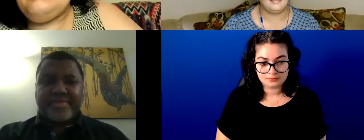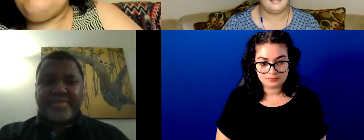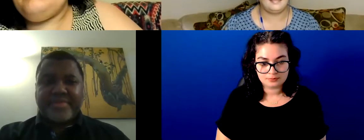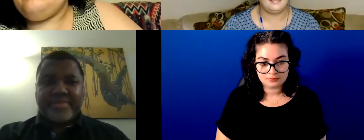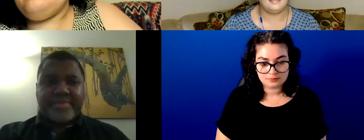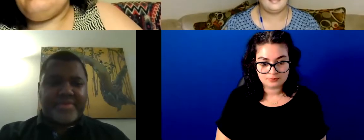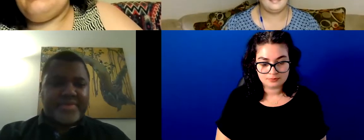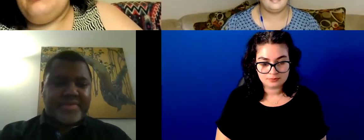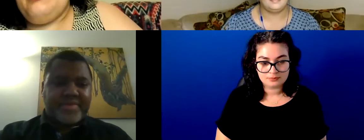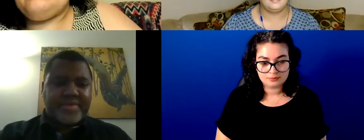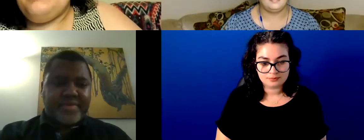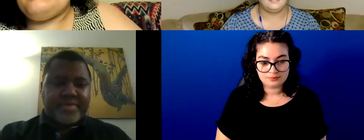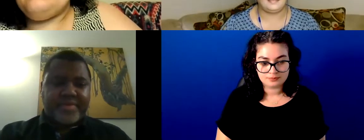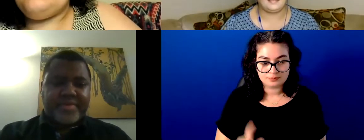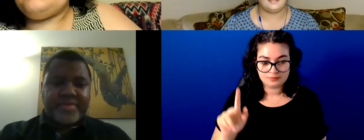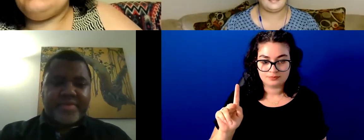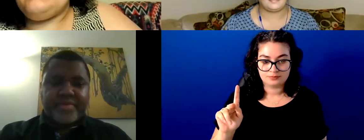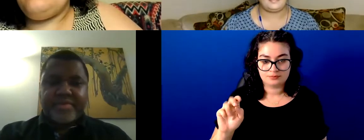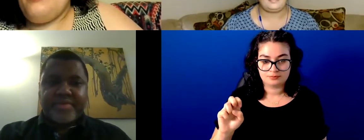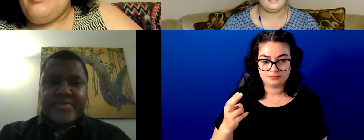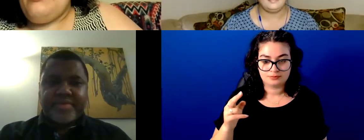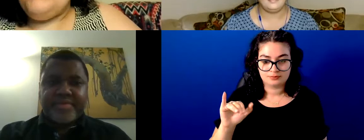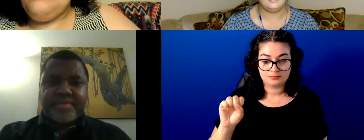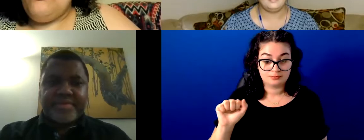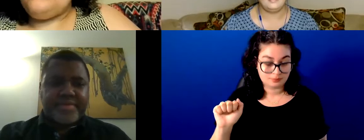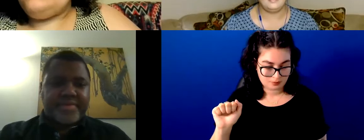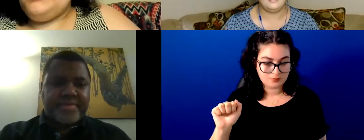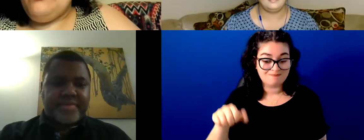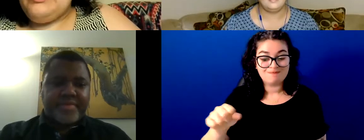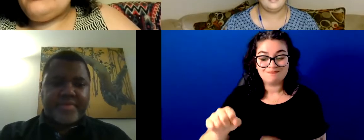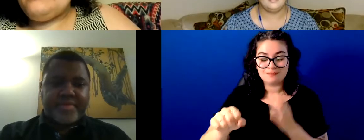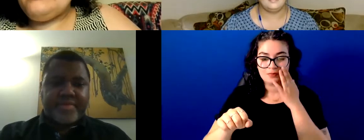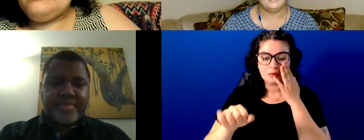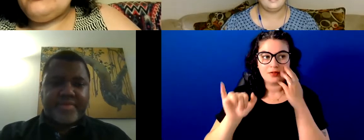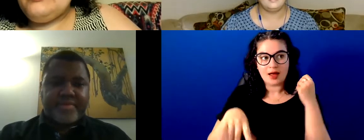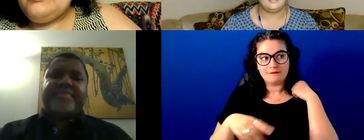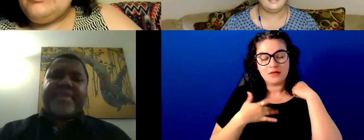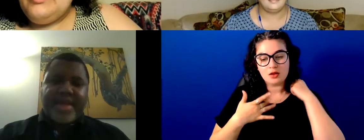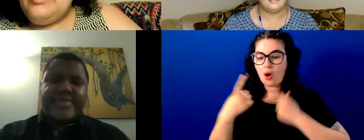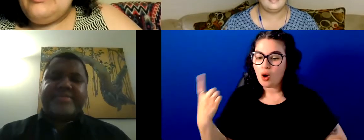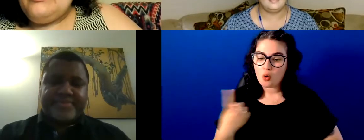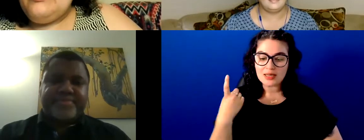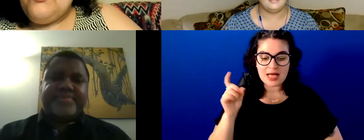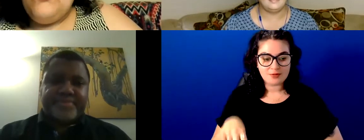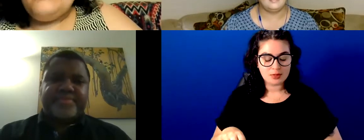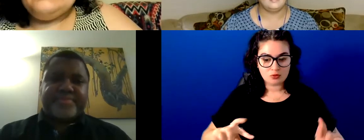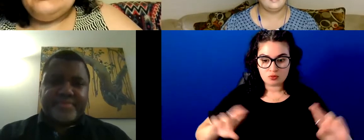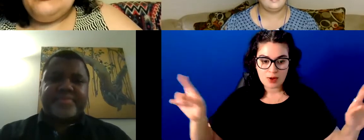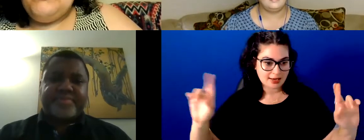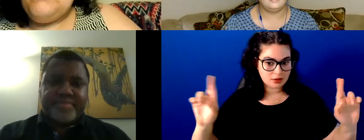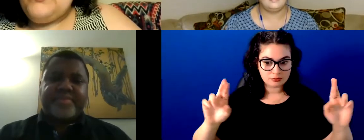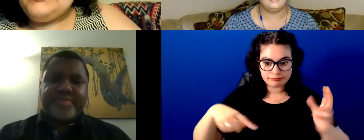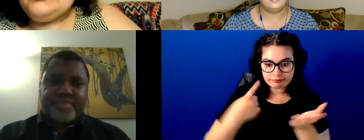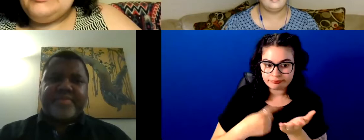Yeah, it's definitely that like aspect of just like having to always be on. And you're always in